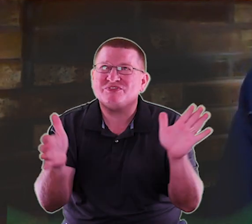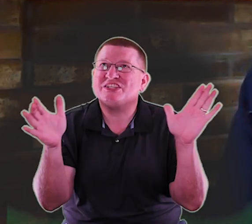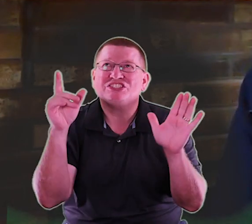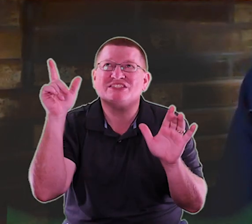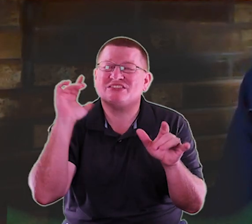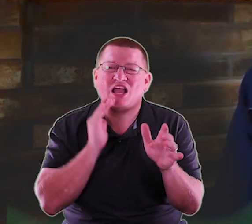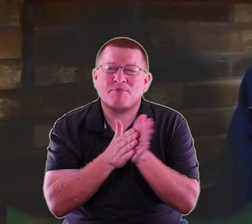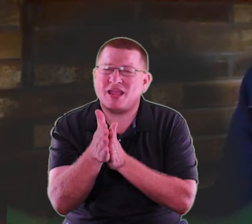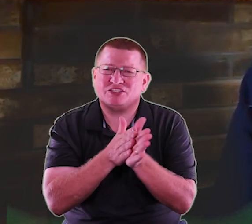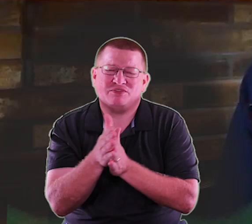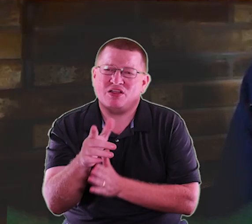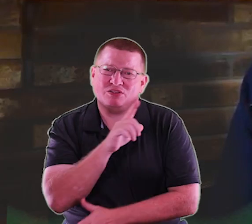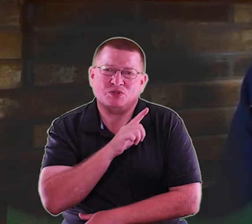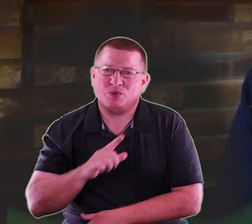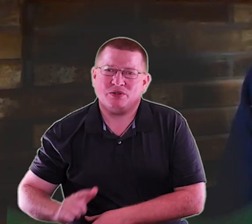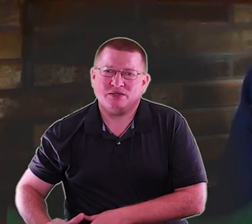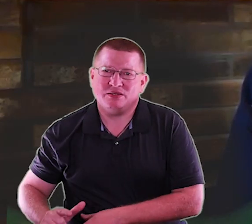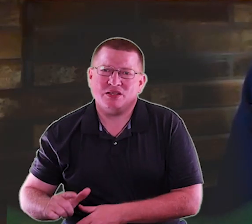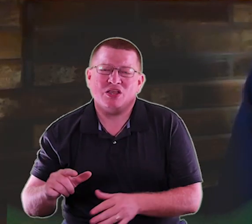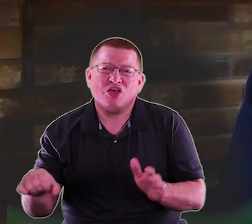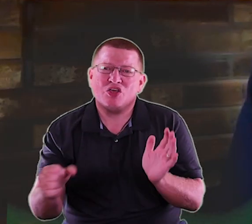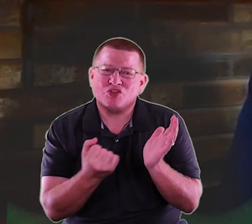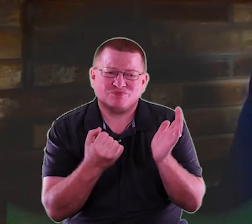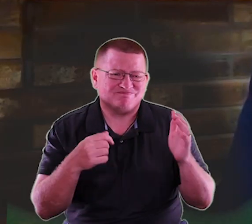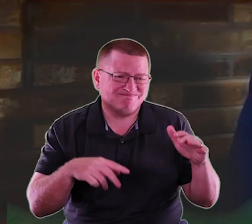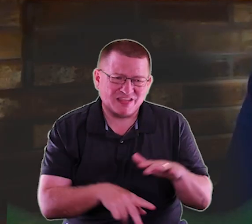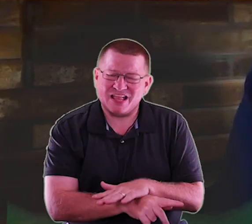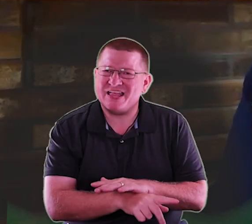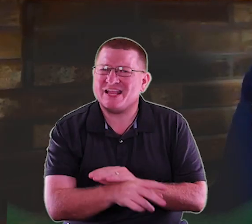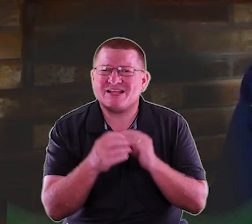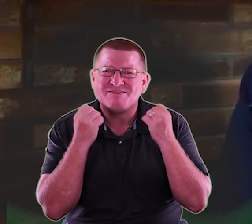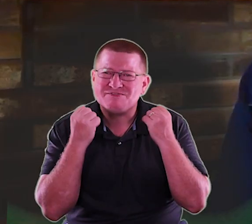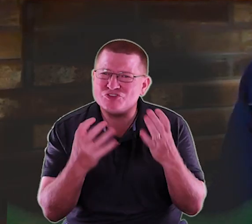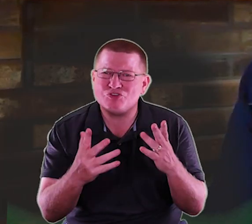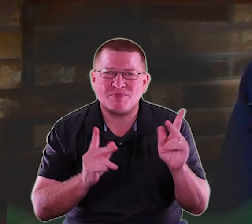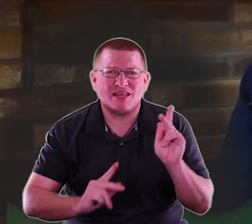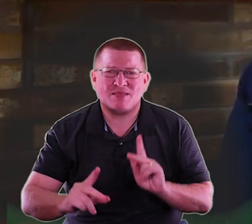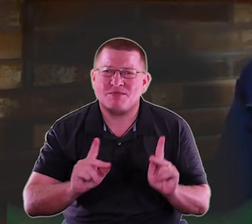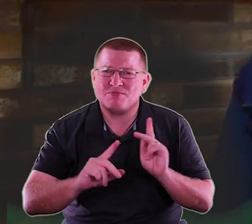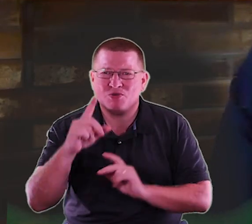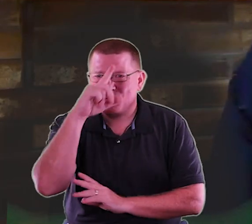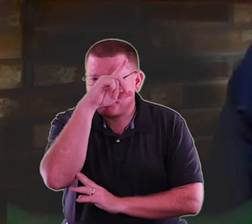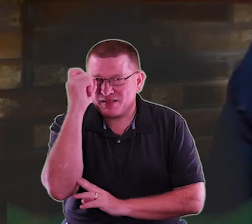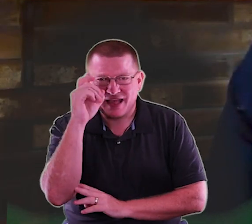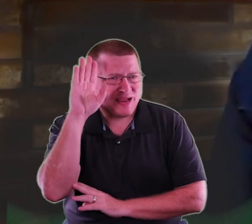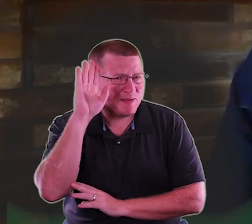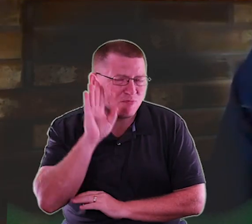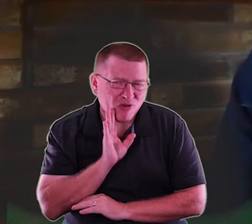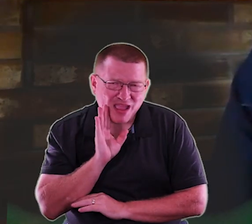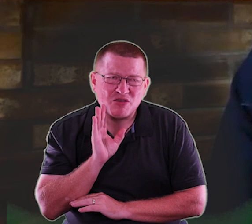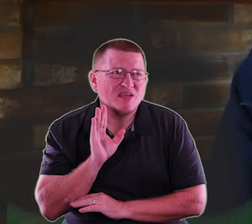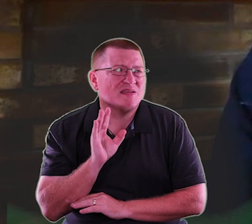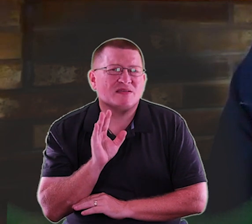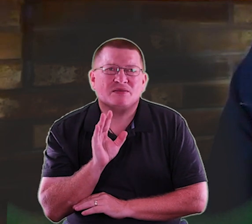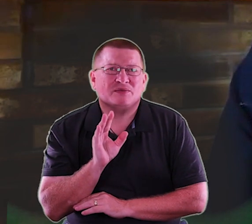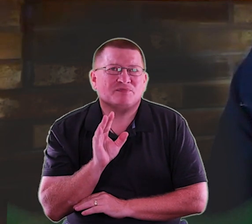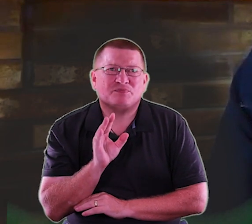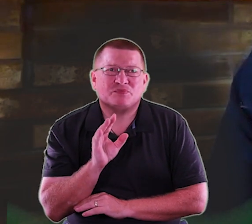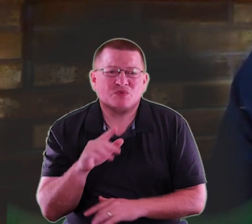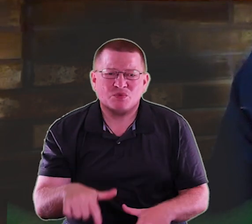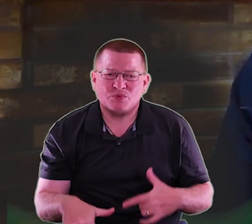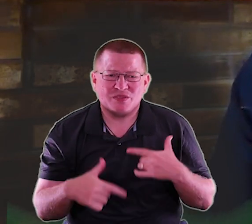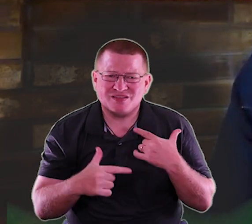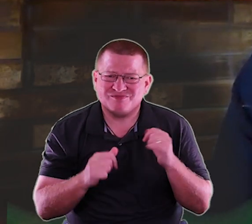Lord. The crucifixion of so many, too many, Black and brown people who